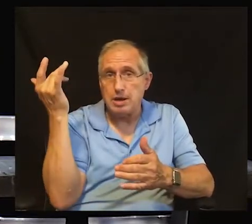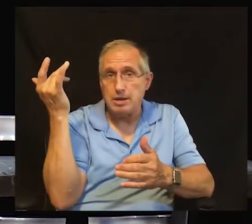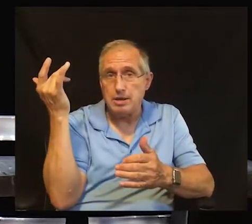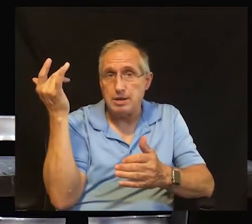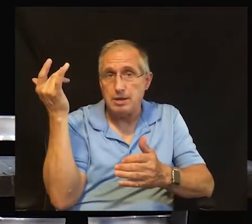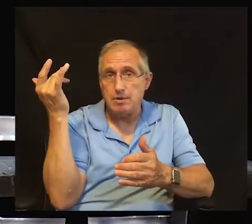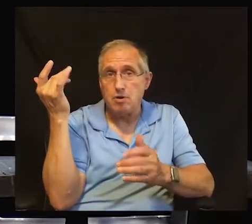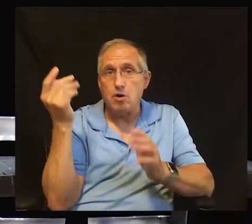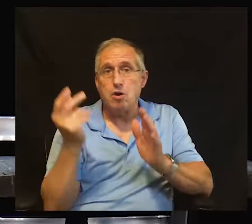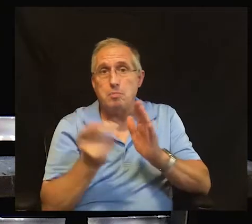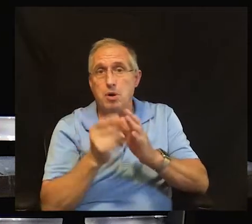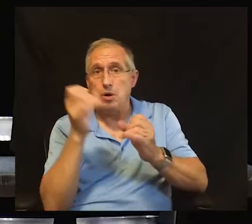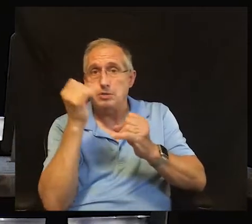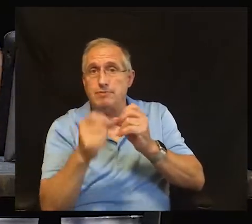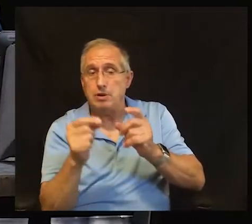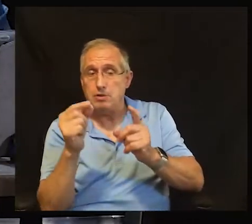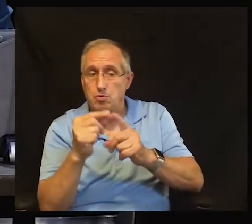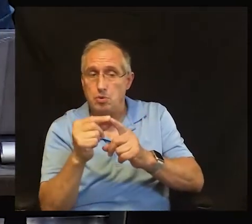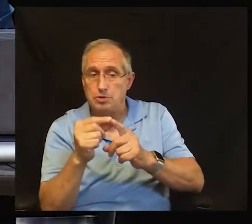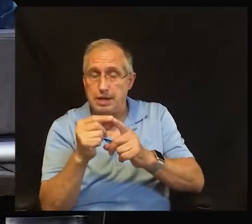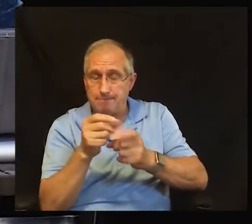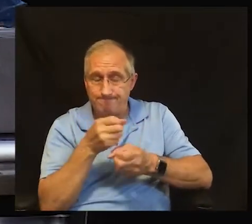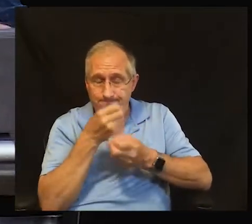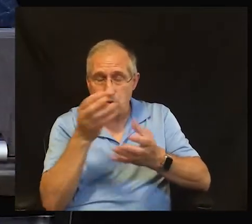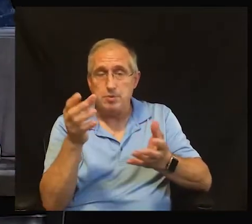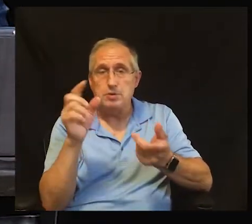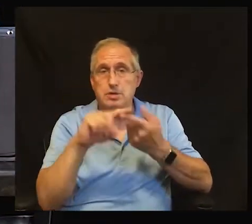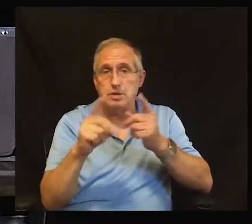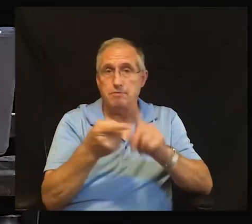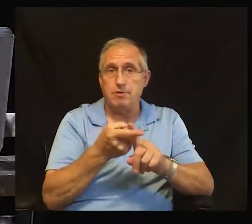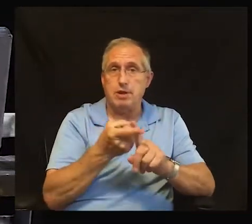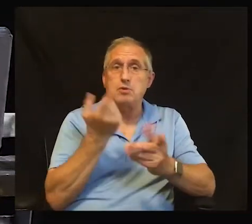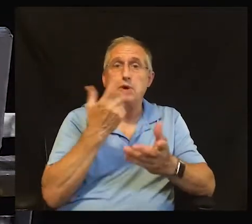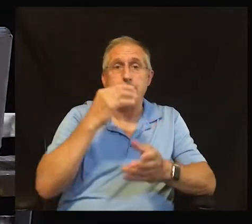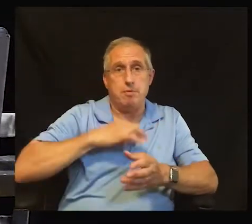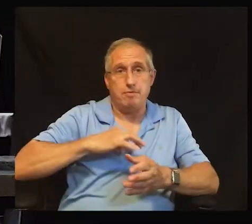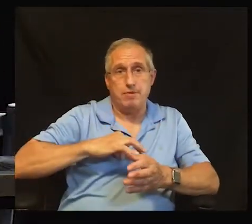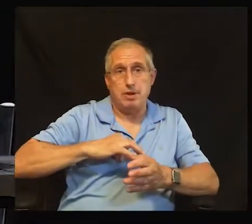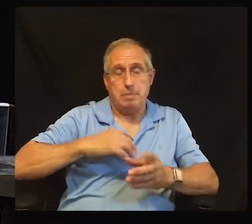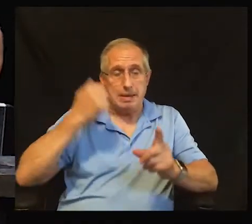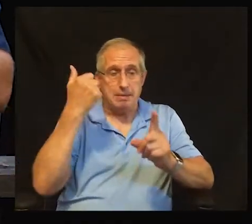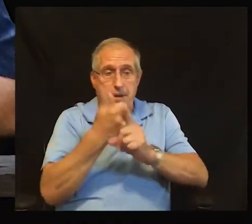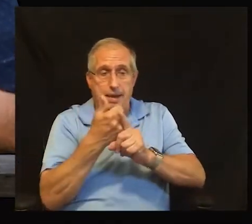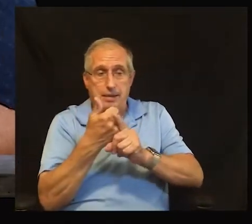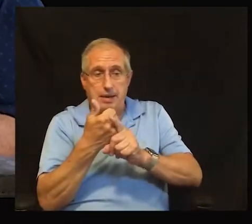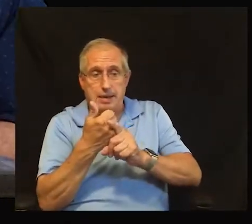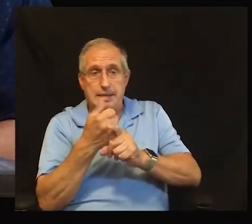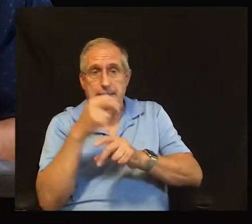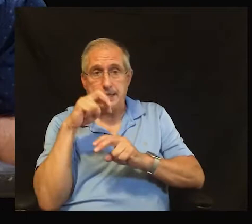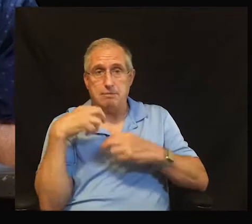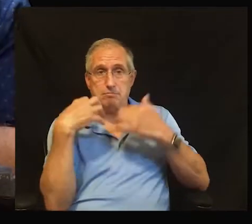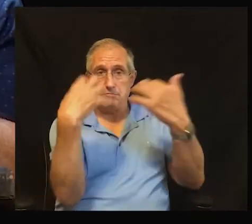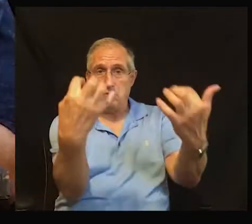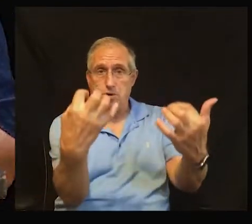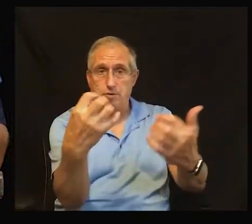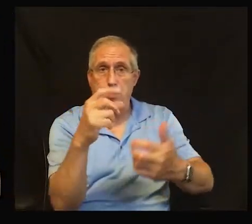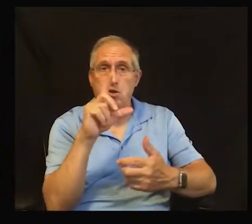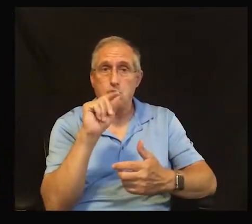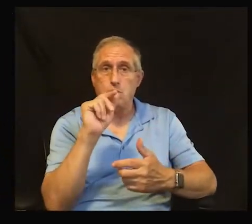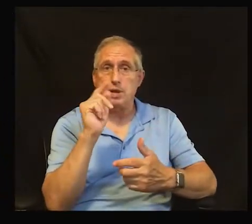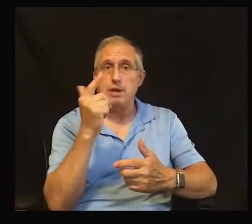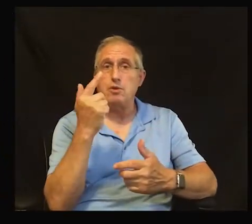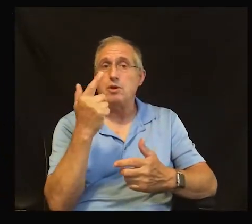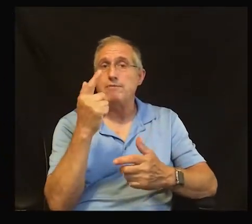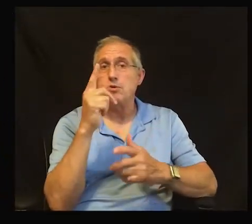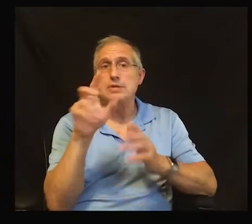words from Paul that he pours out to his friends, and we have the benefit of being impacted by sitting here today in the 21st century.